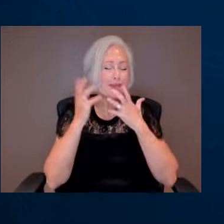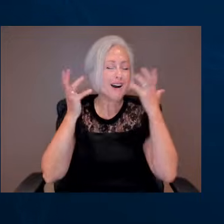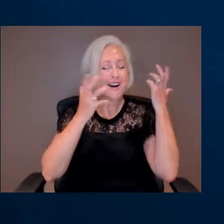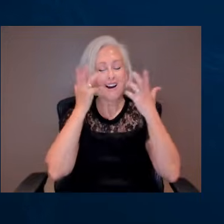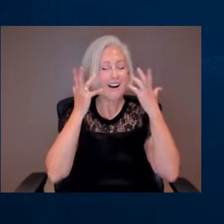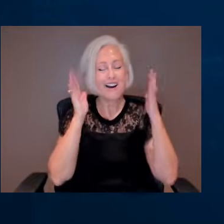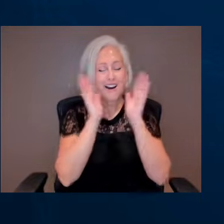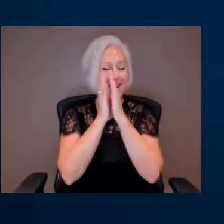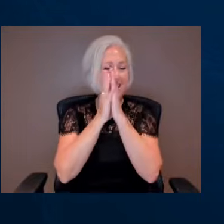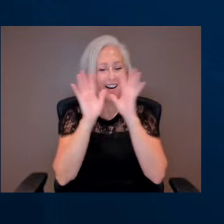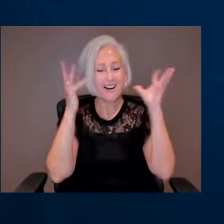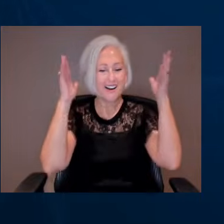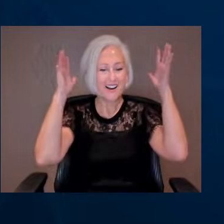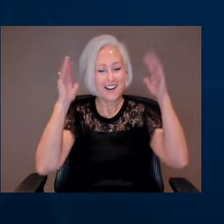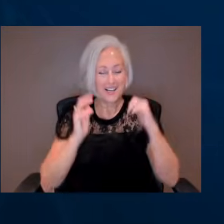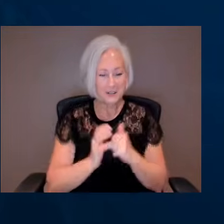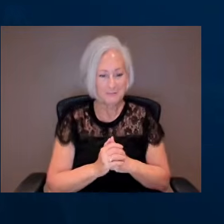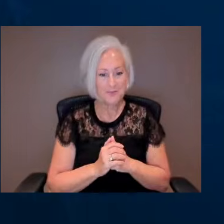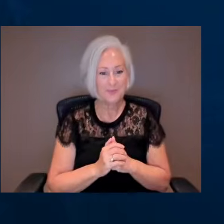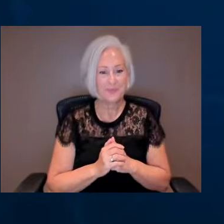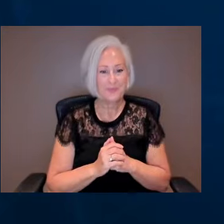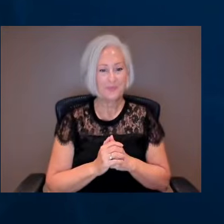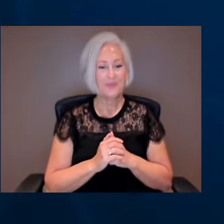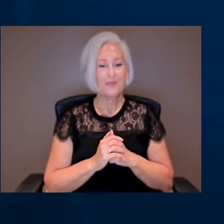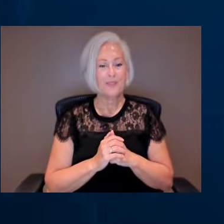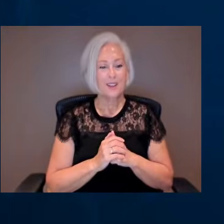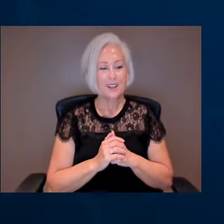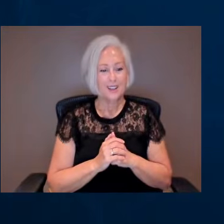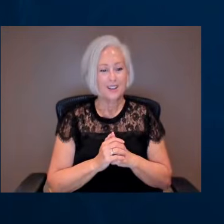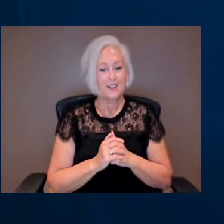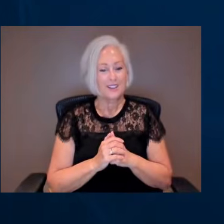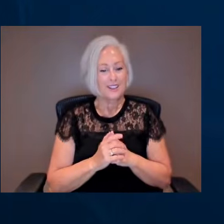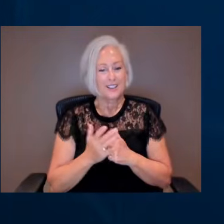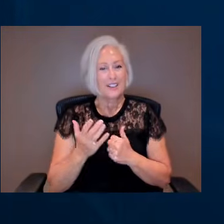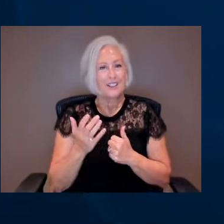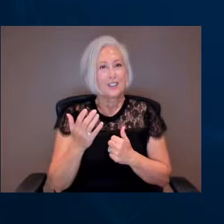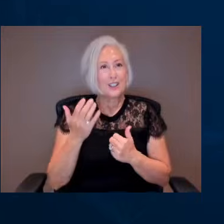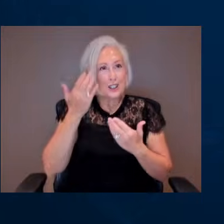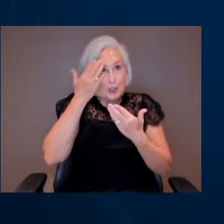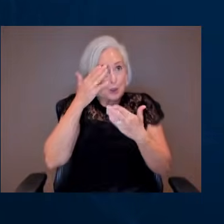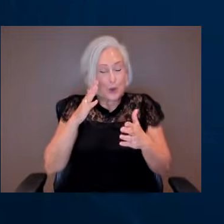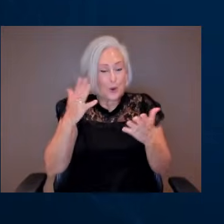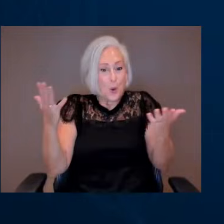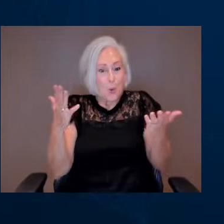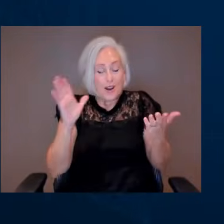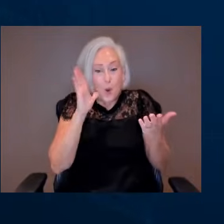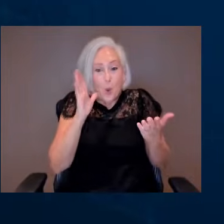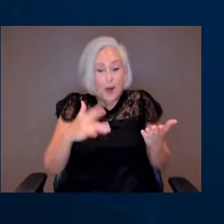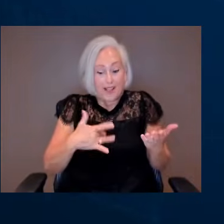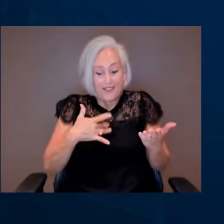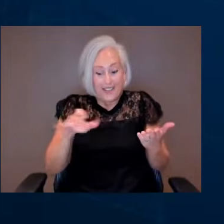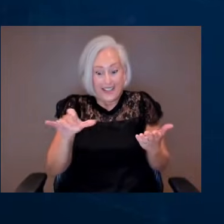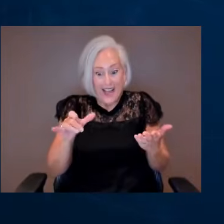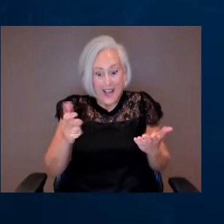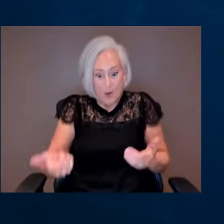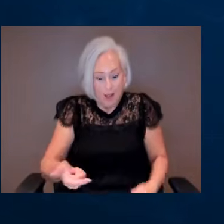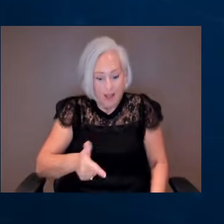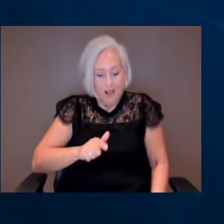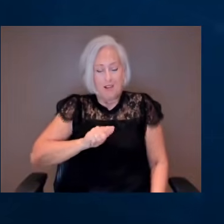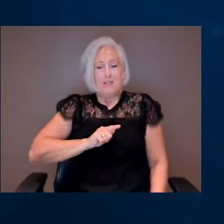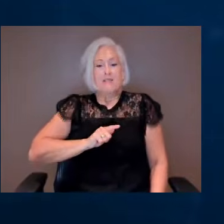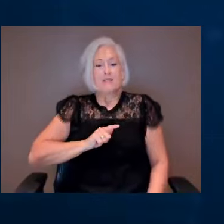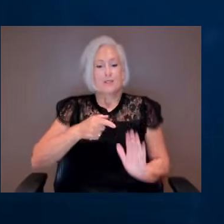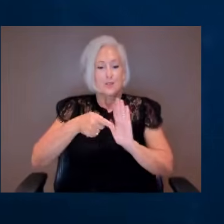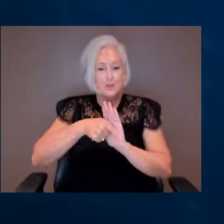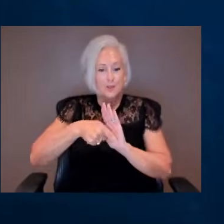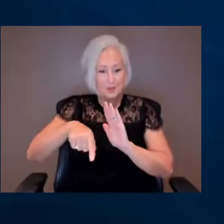hollers and whatever. And so you just don't know what that's going to feel like once you finally get to that